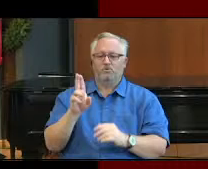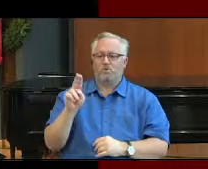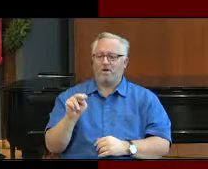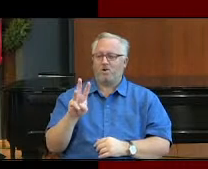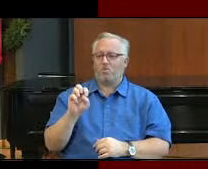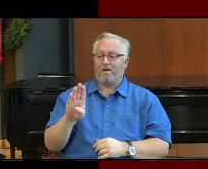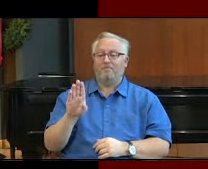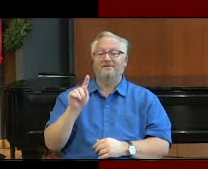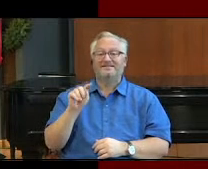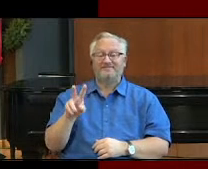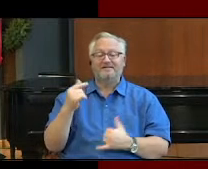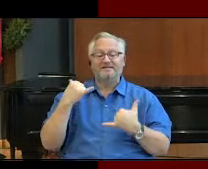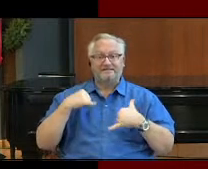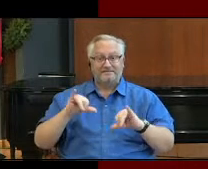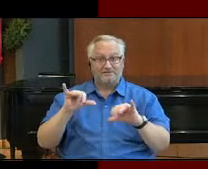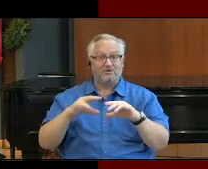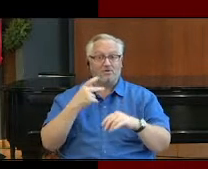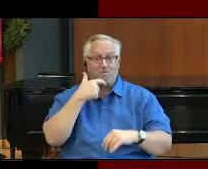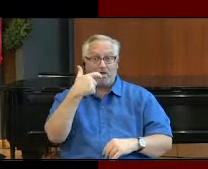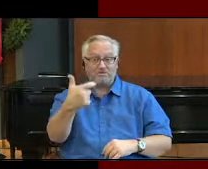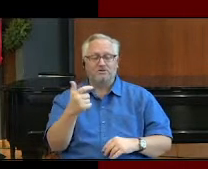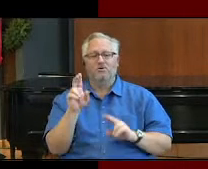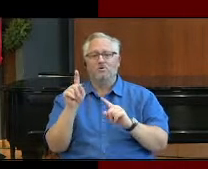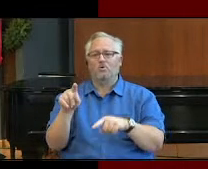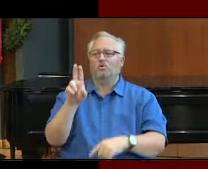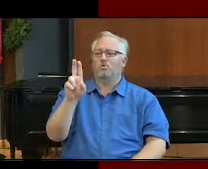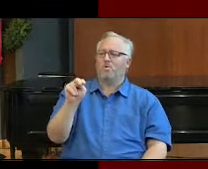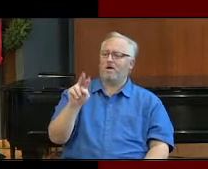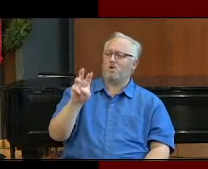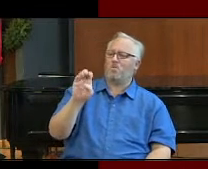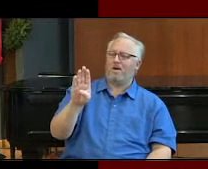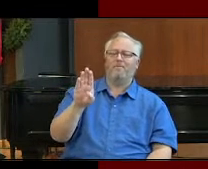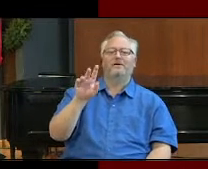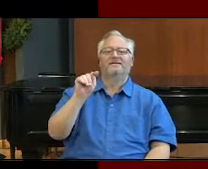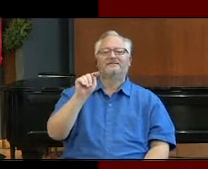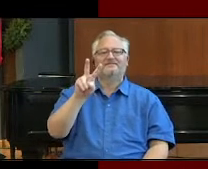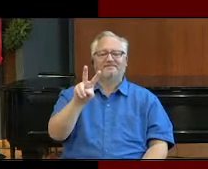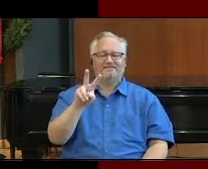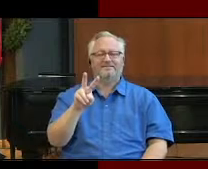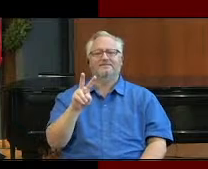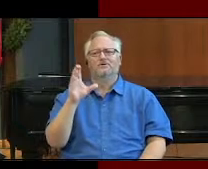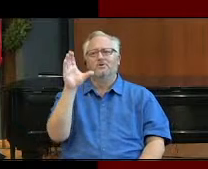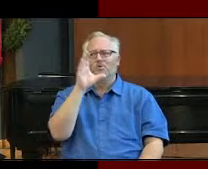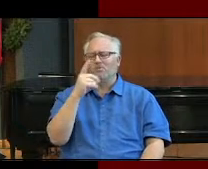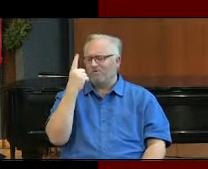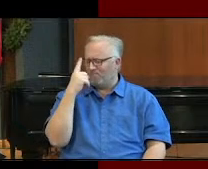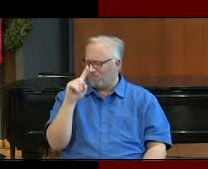see it on by going to UN Web TV and looking for